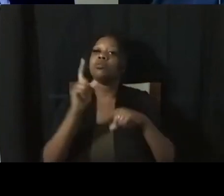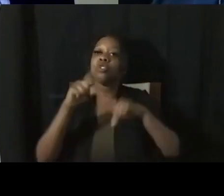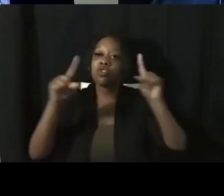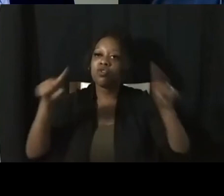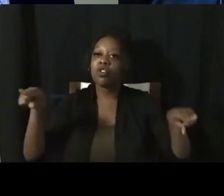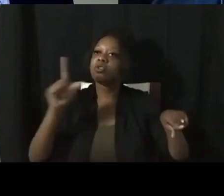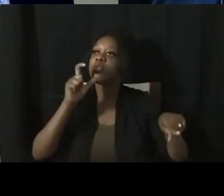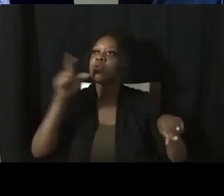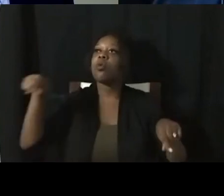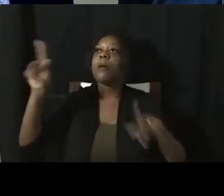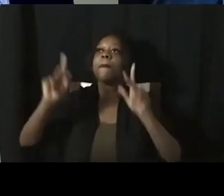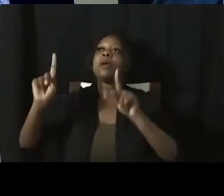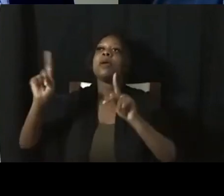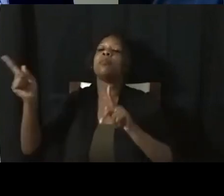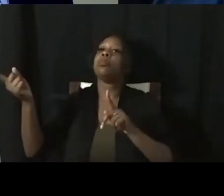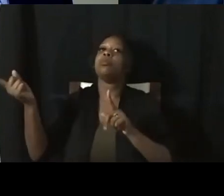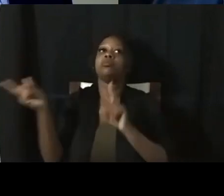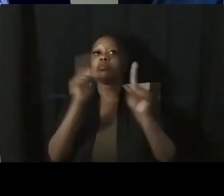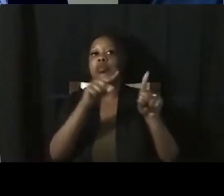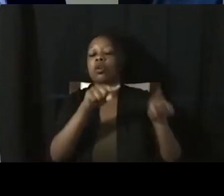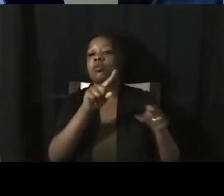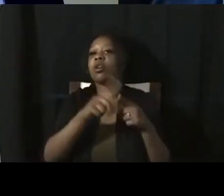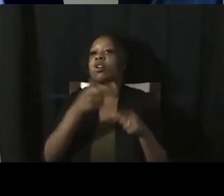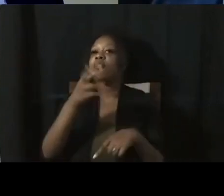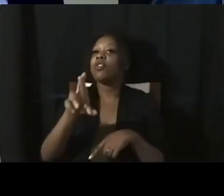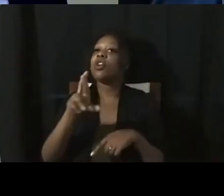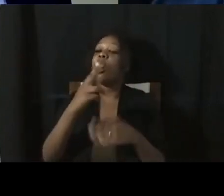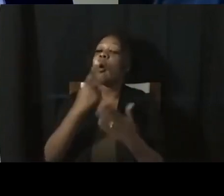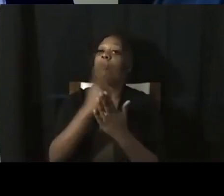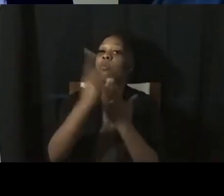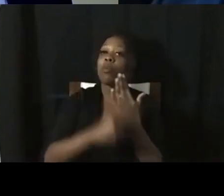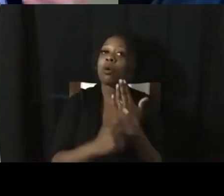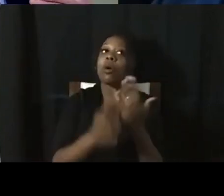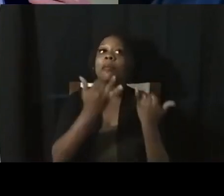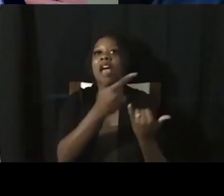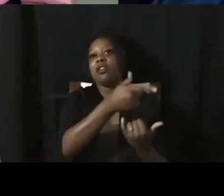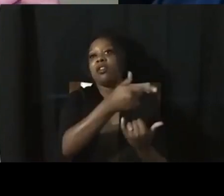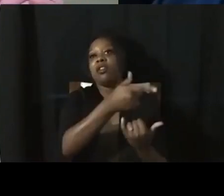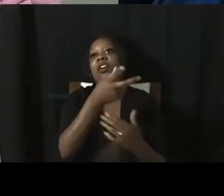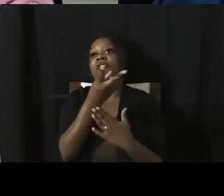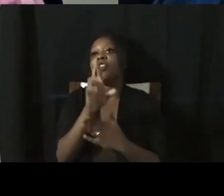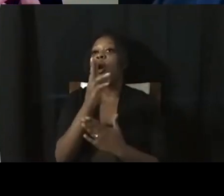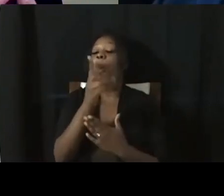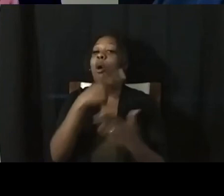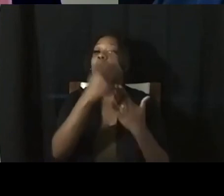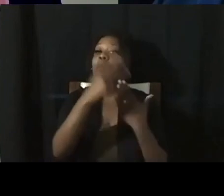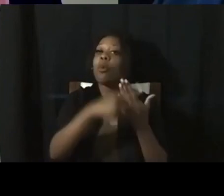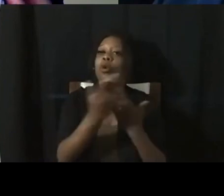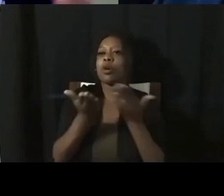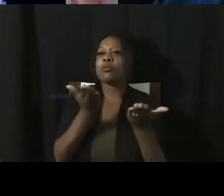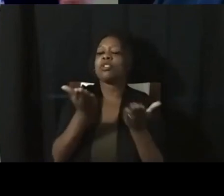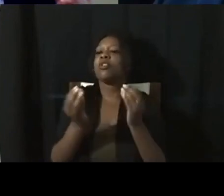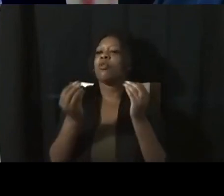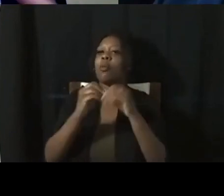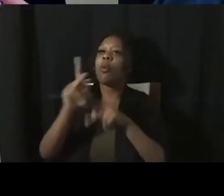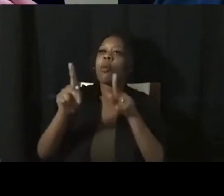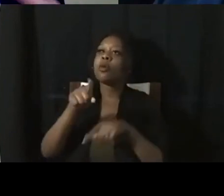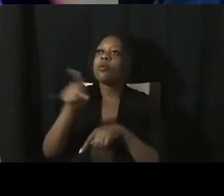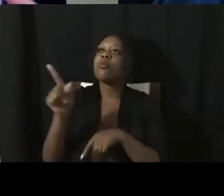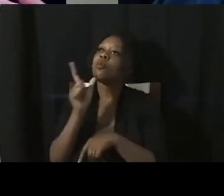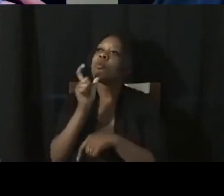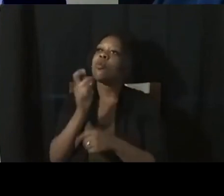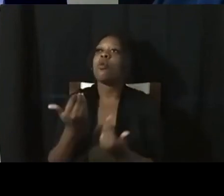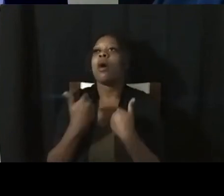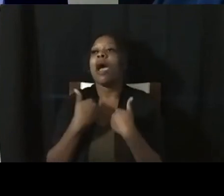programs. They're serving more individuals, I think, from minority backgrounds, and looking particularly